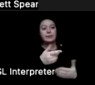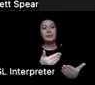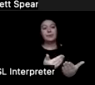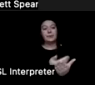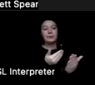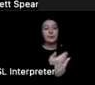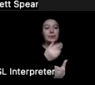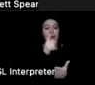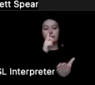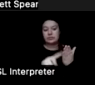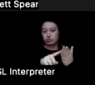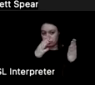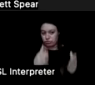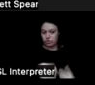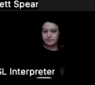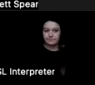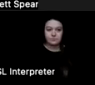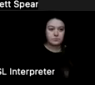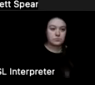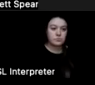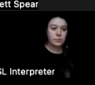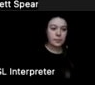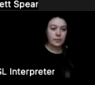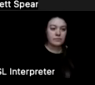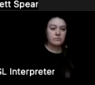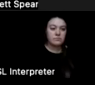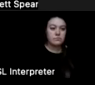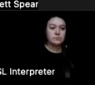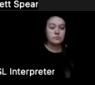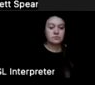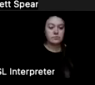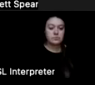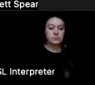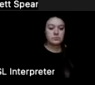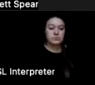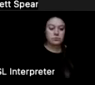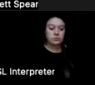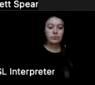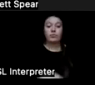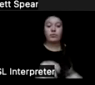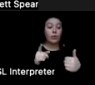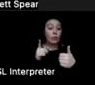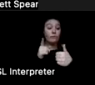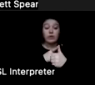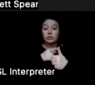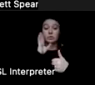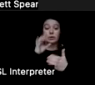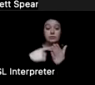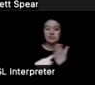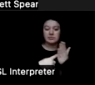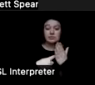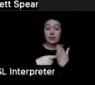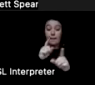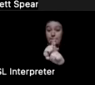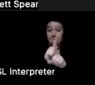tools. So the first thing that we want to talk about is, really how to use mentoring plan to build a productive